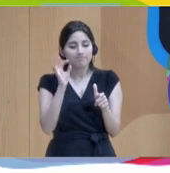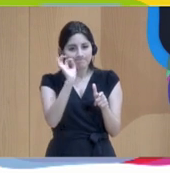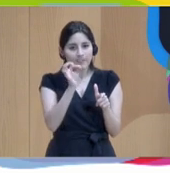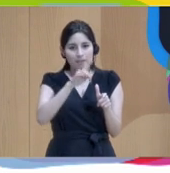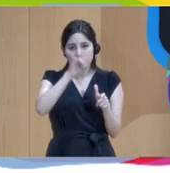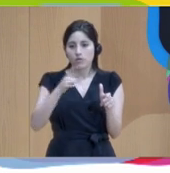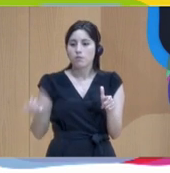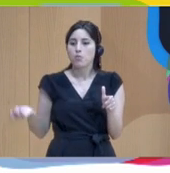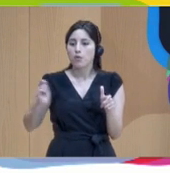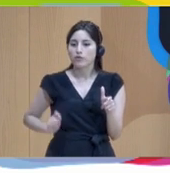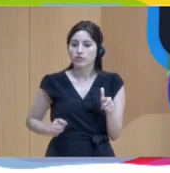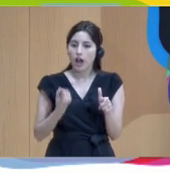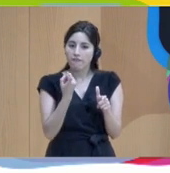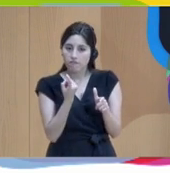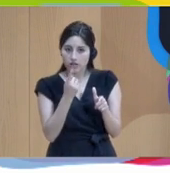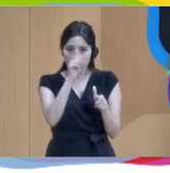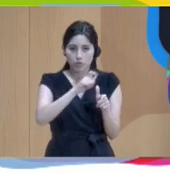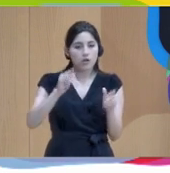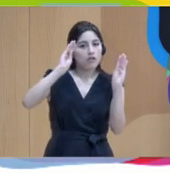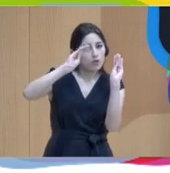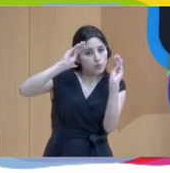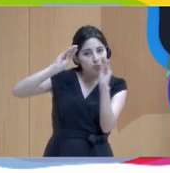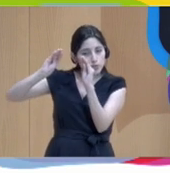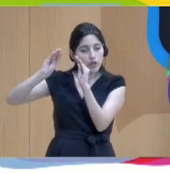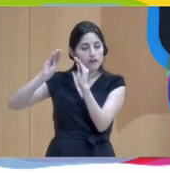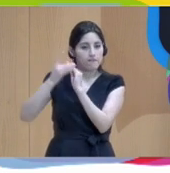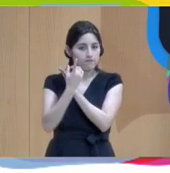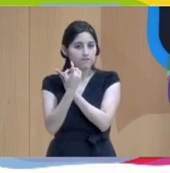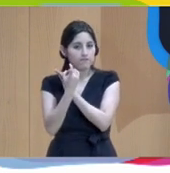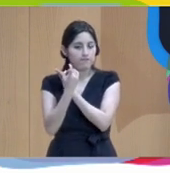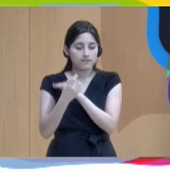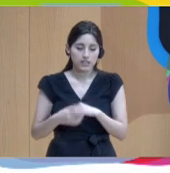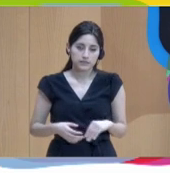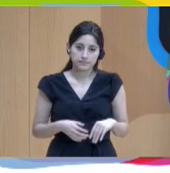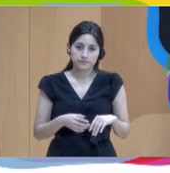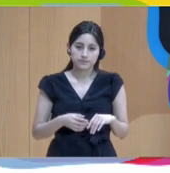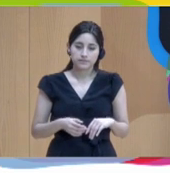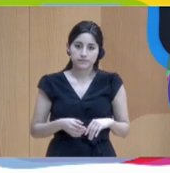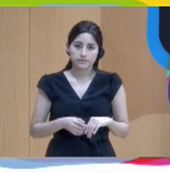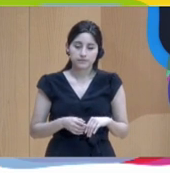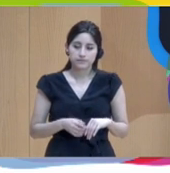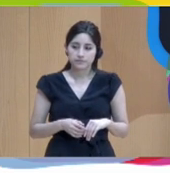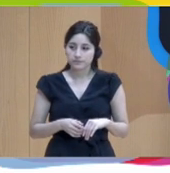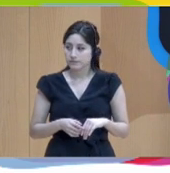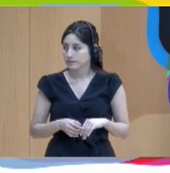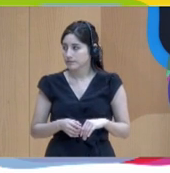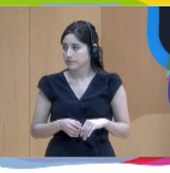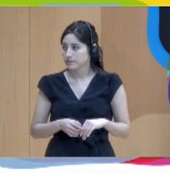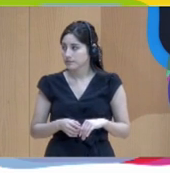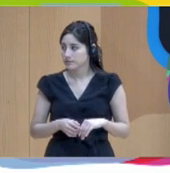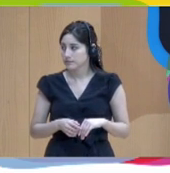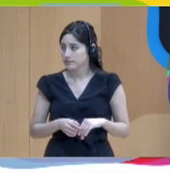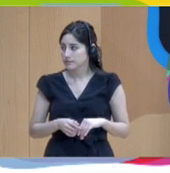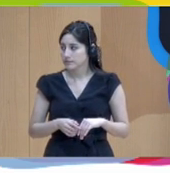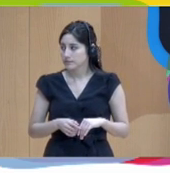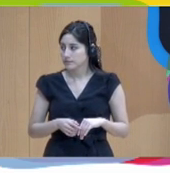Because then the third, how can I say